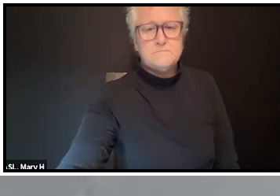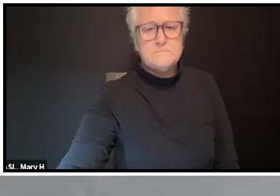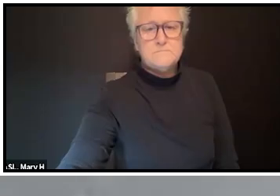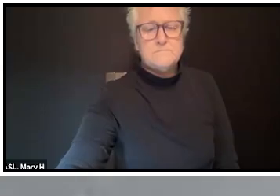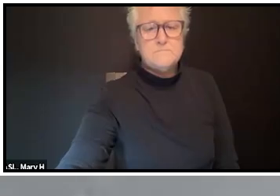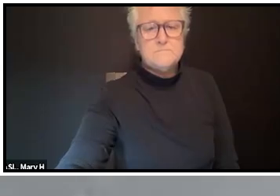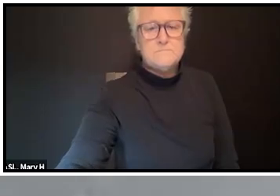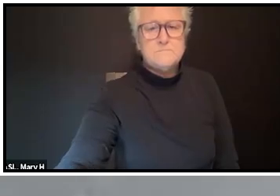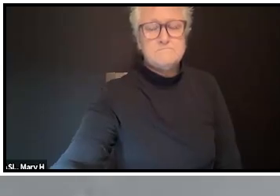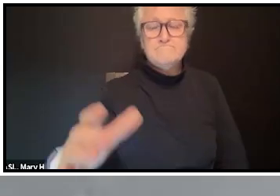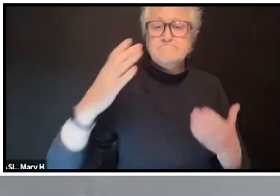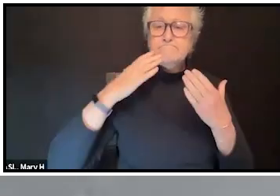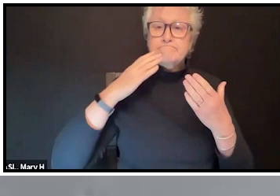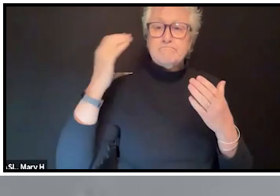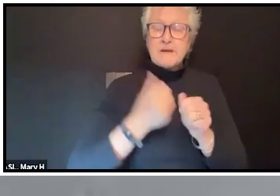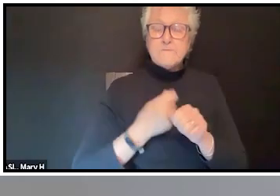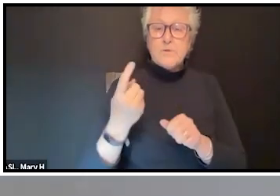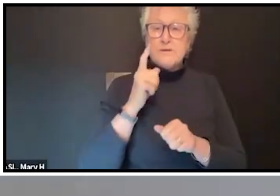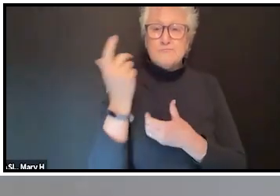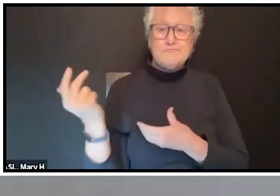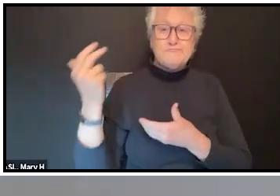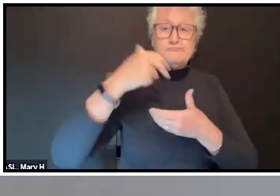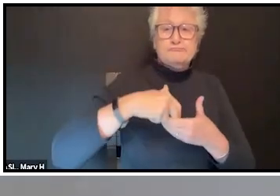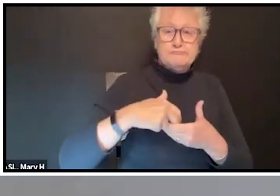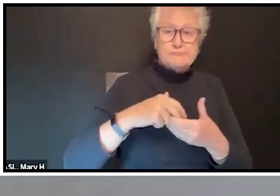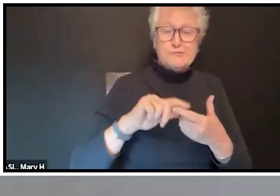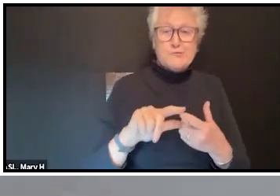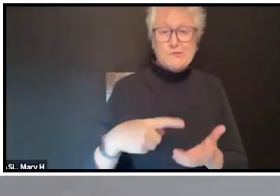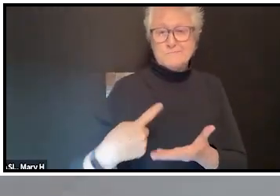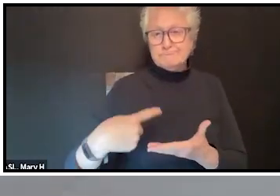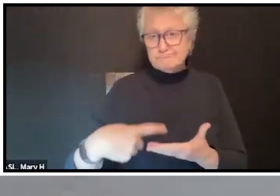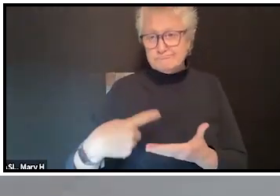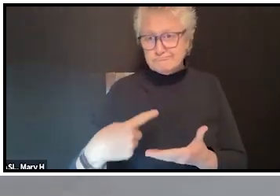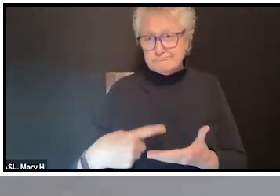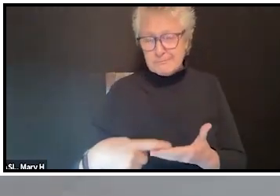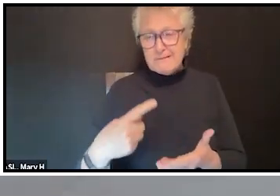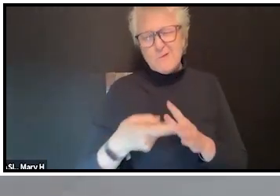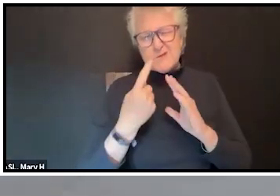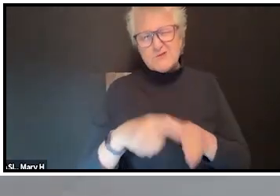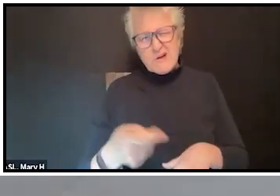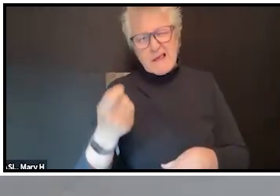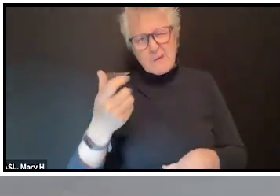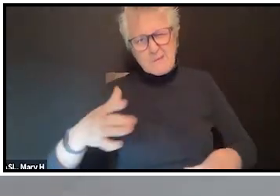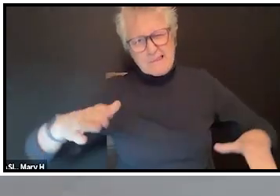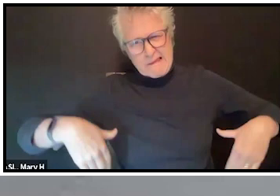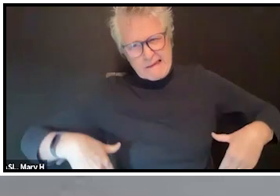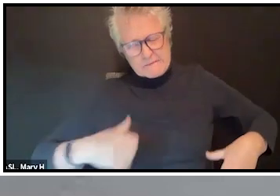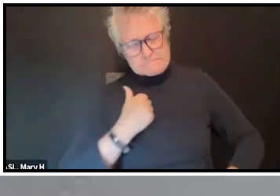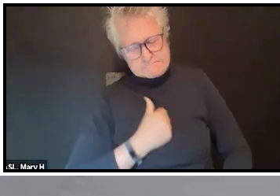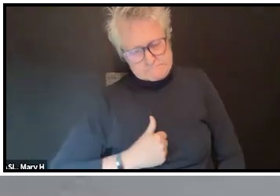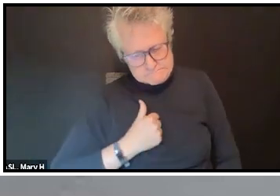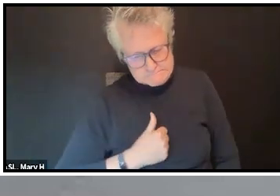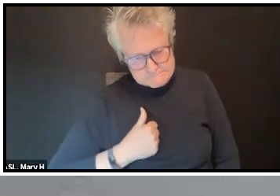Thank you, everybody who's jumping into the forum. We got a little bit of a late start. We apologize for that,